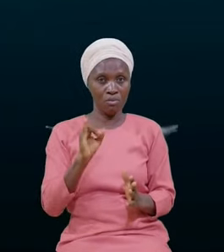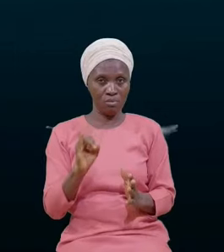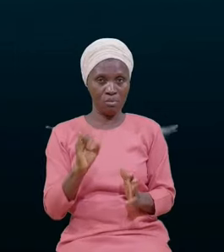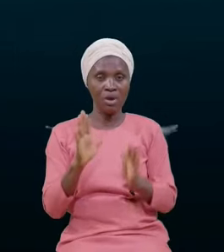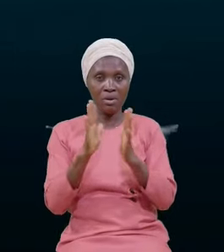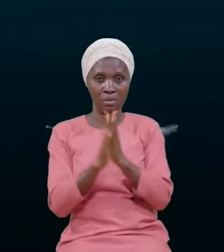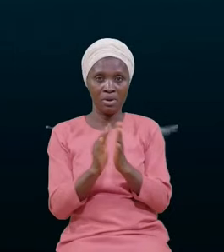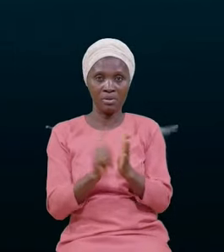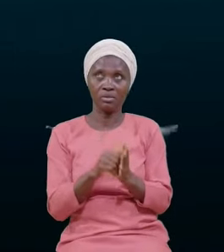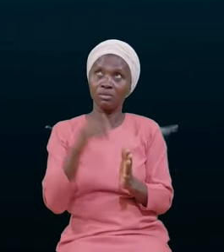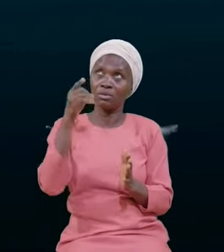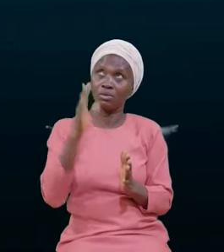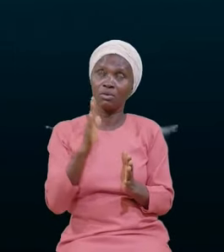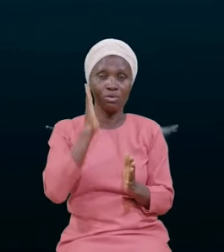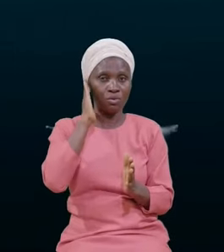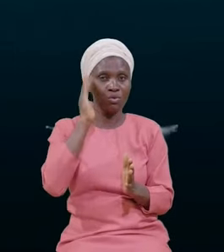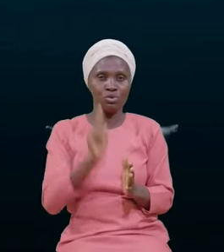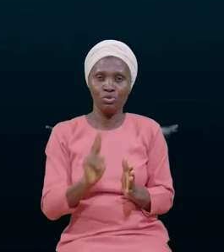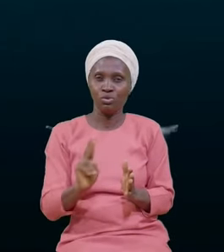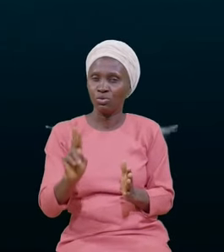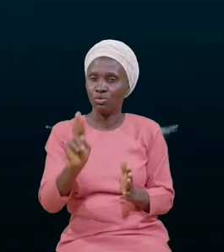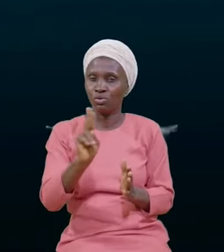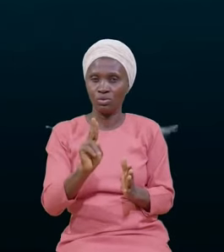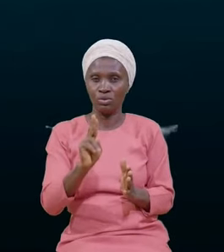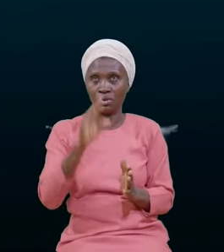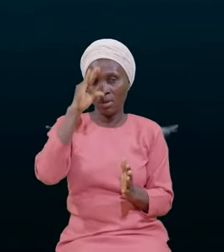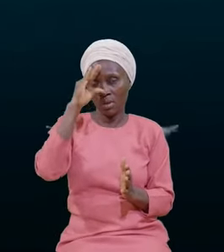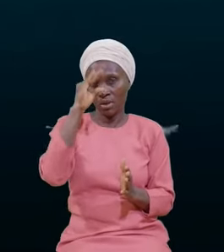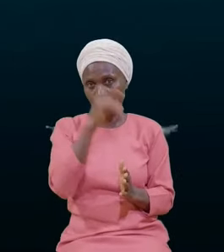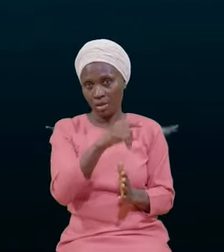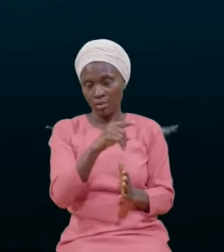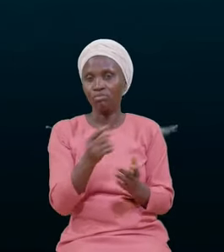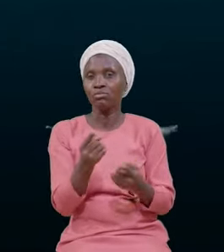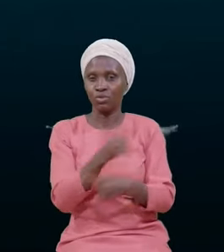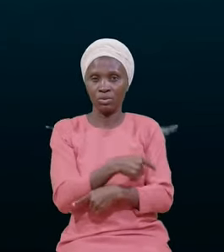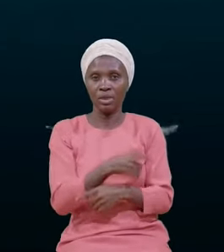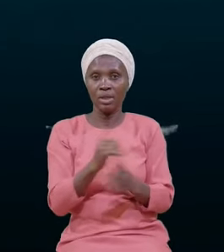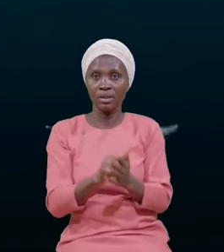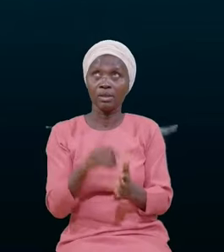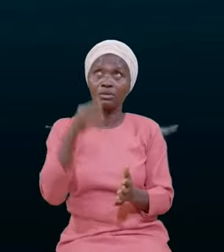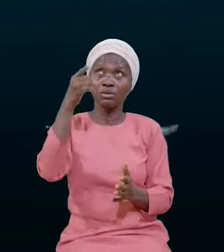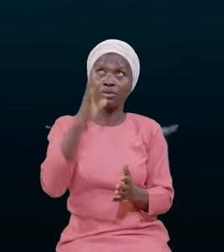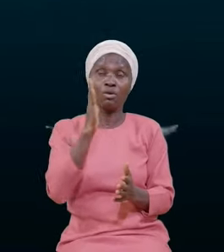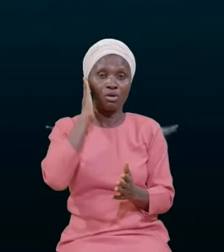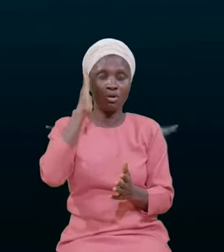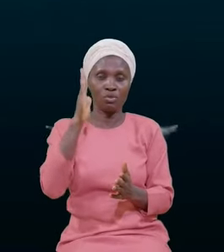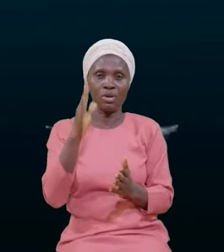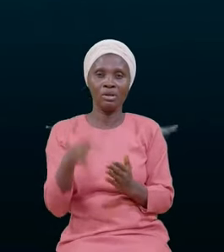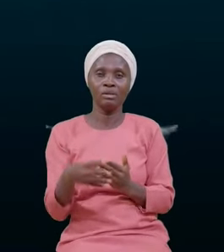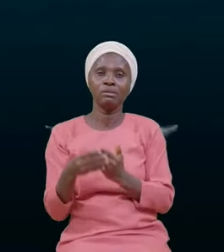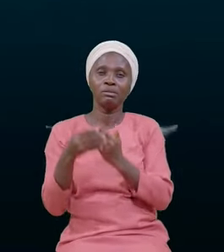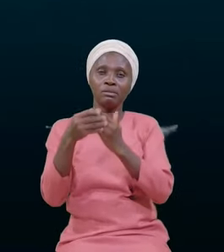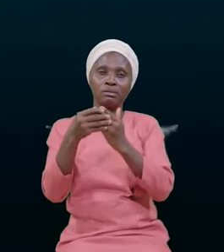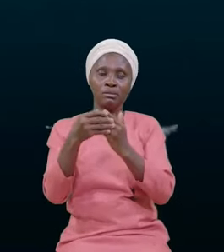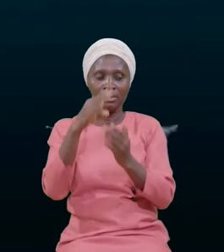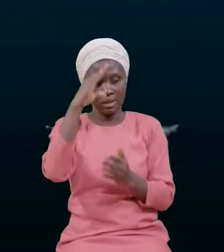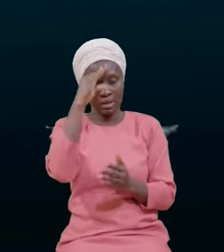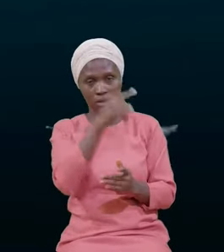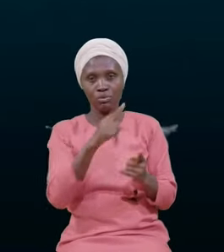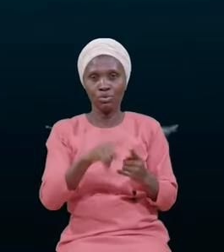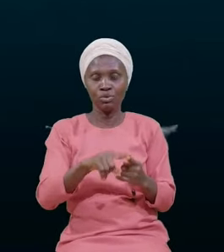today God will take him to another level today we